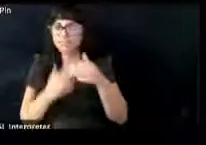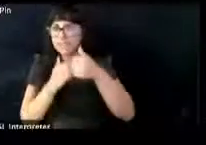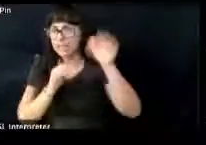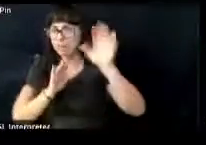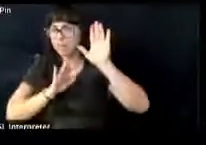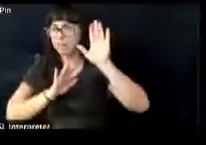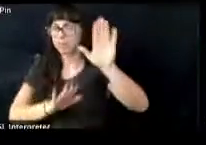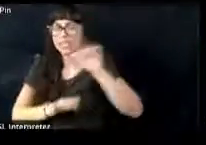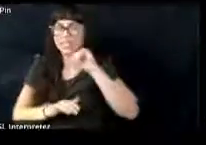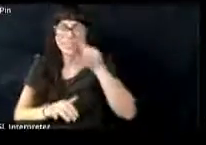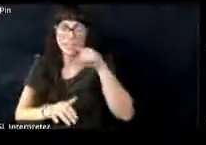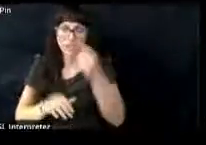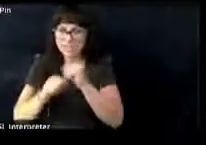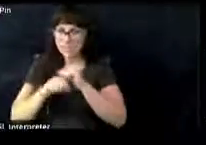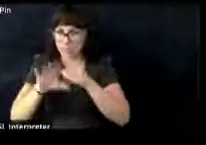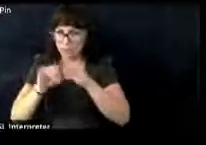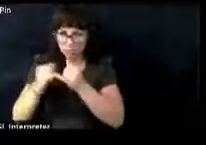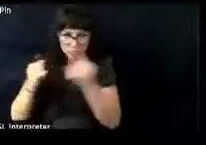Thank you.